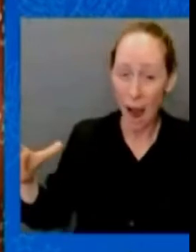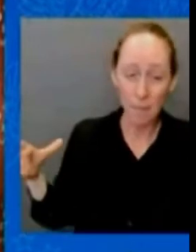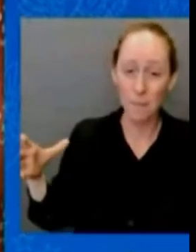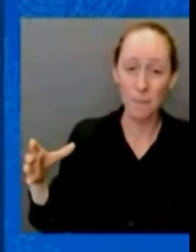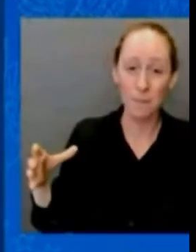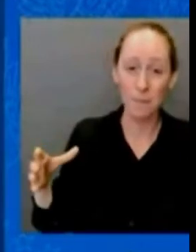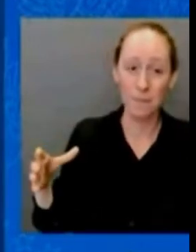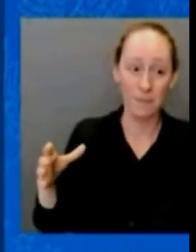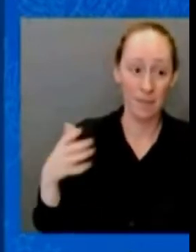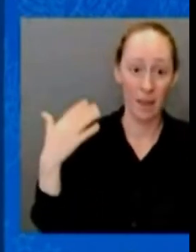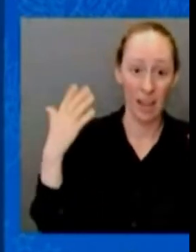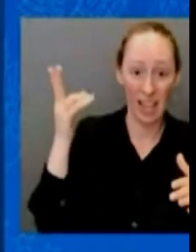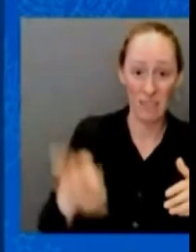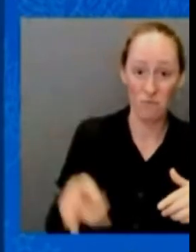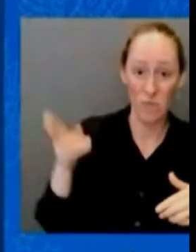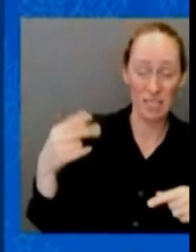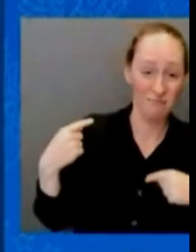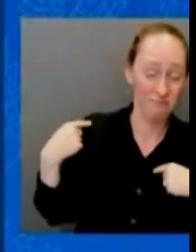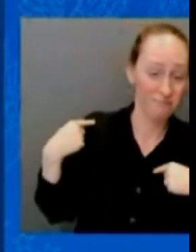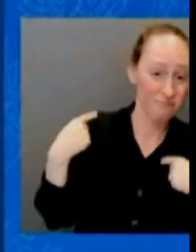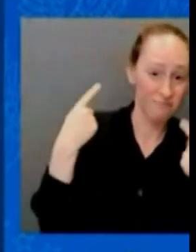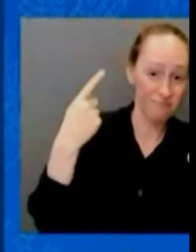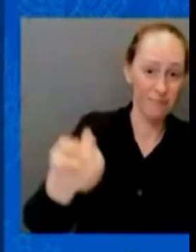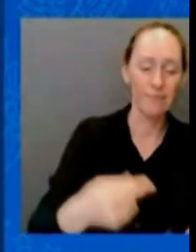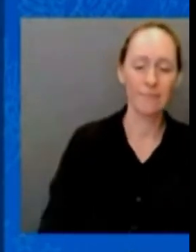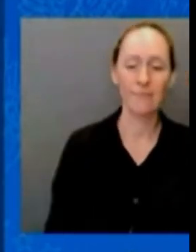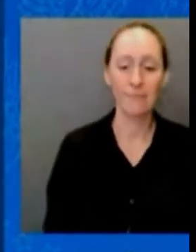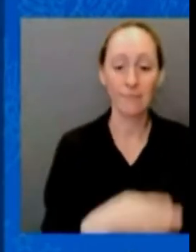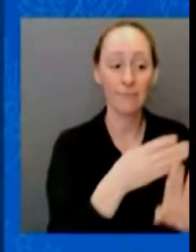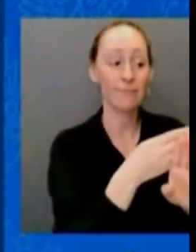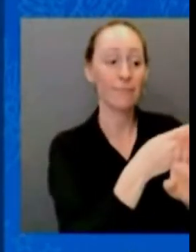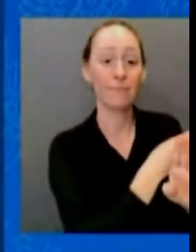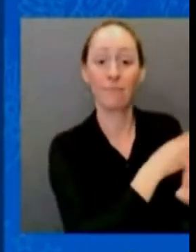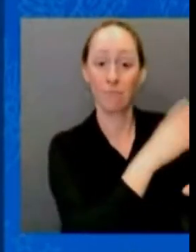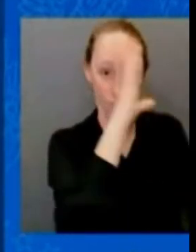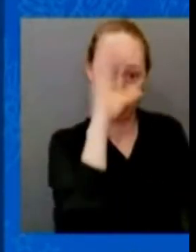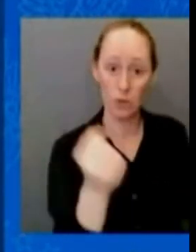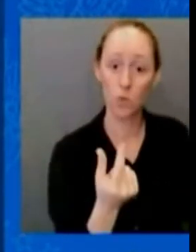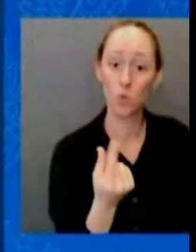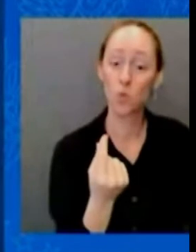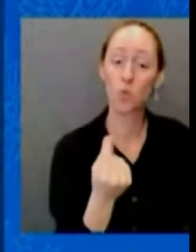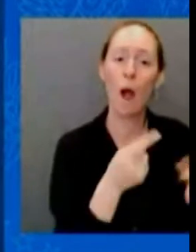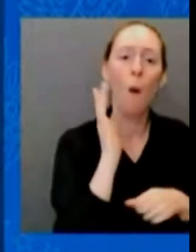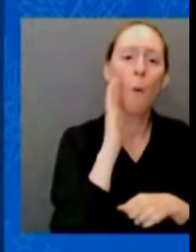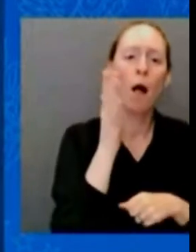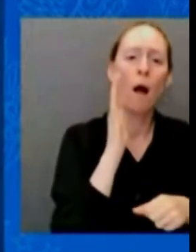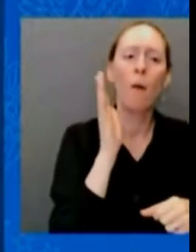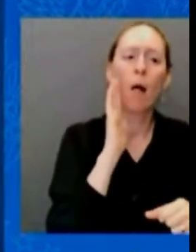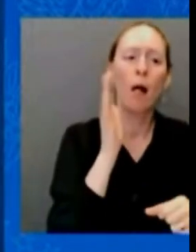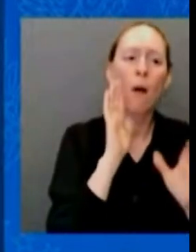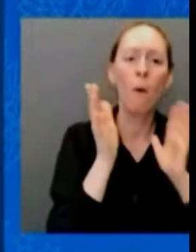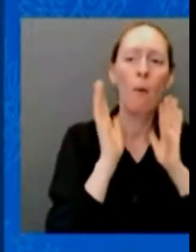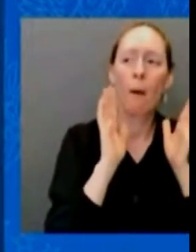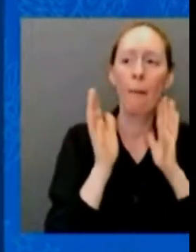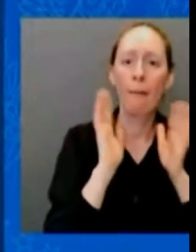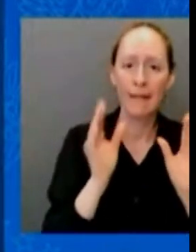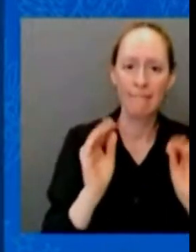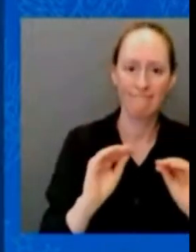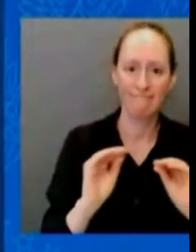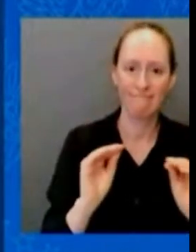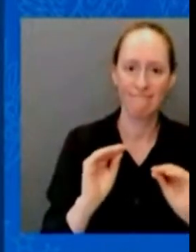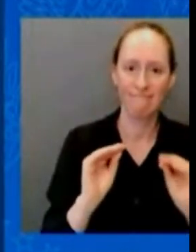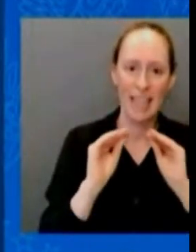The previous president made a string of broken promises in places like Wisconsin, Indiana, Ohio, where promised investments in jobs